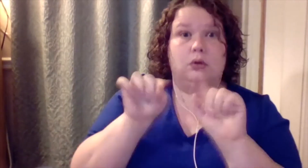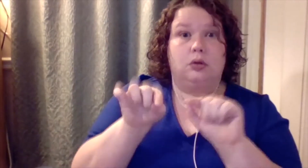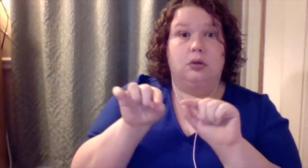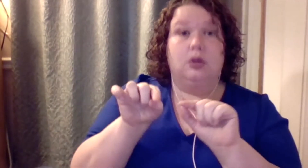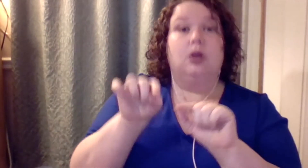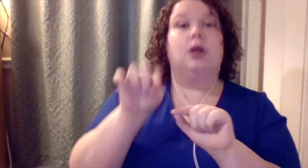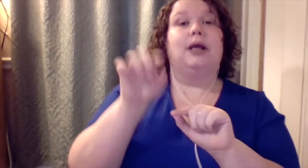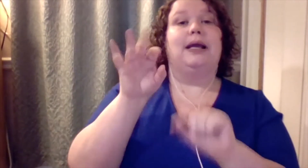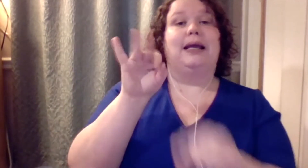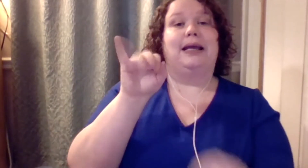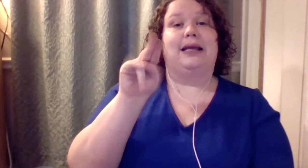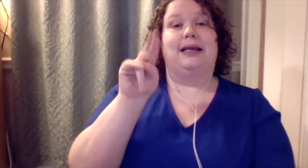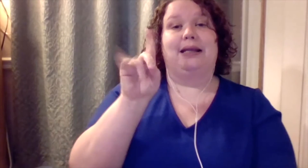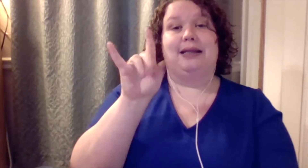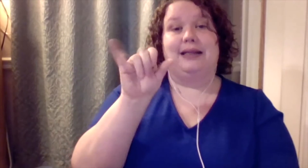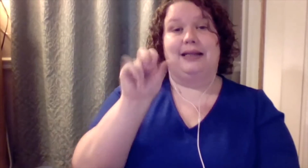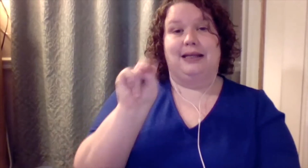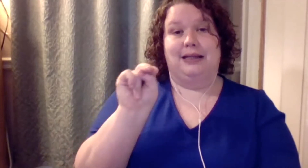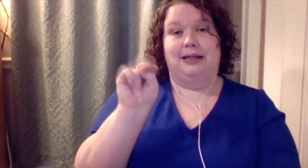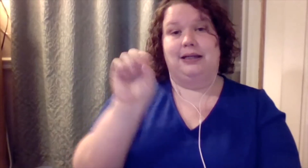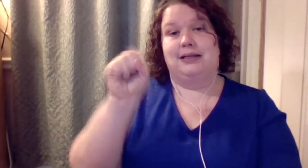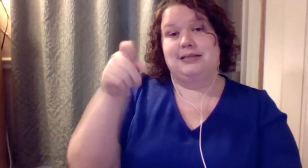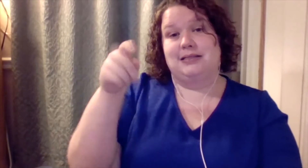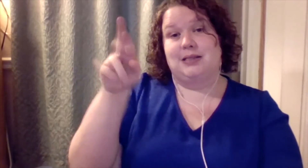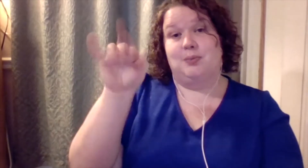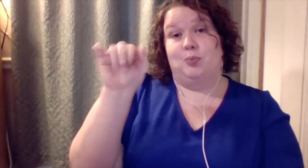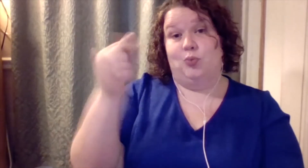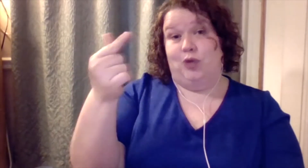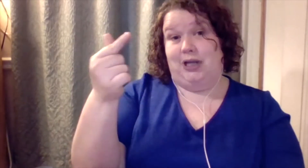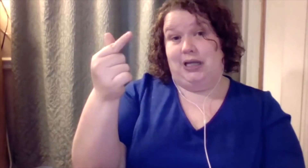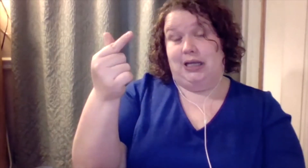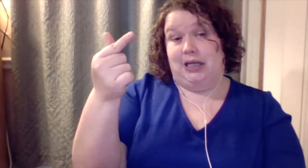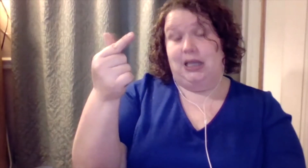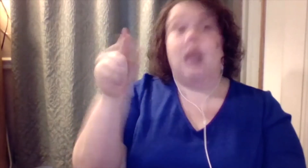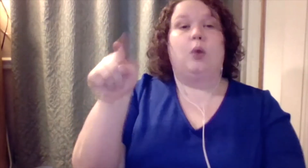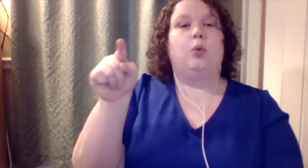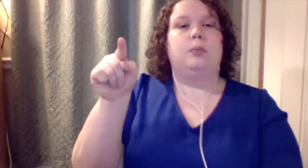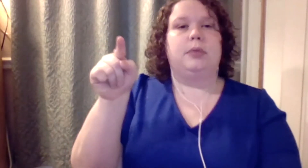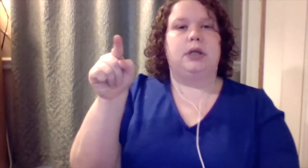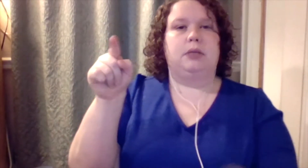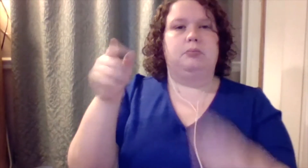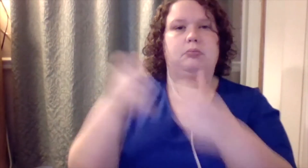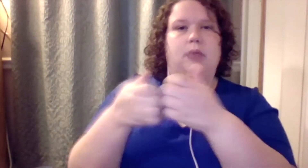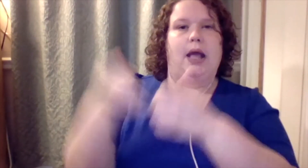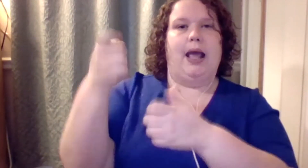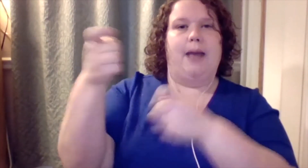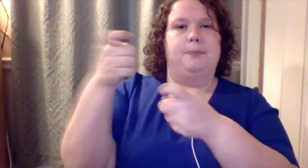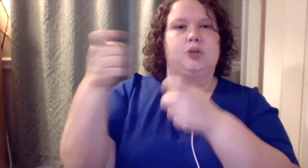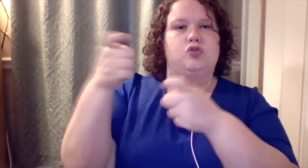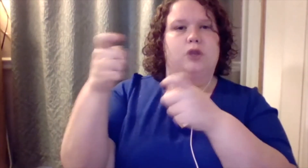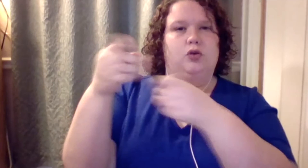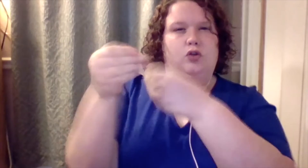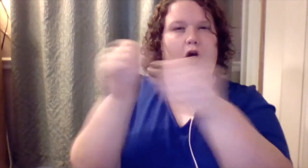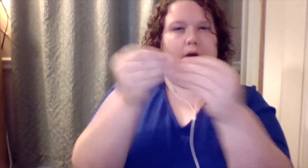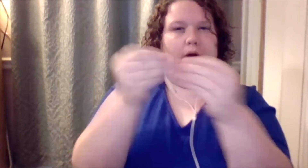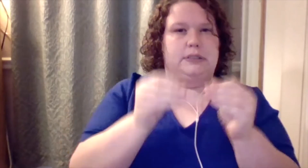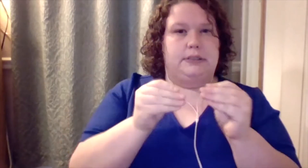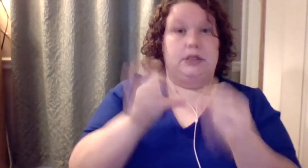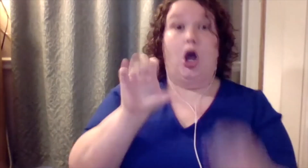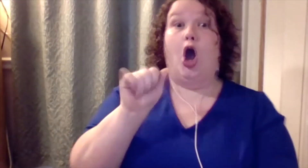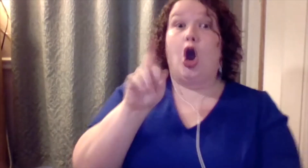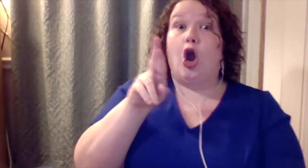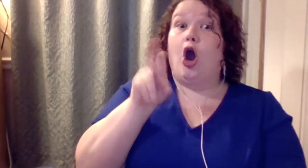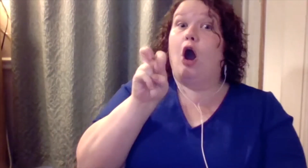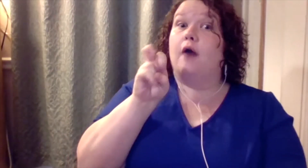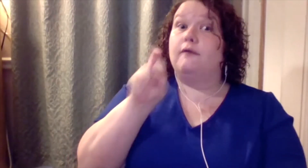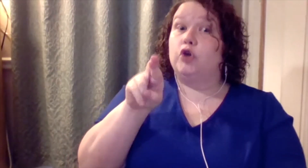offices. And so there is no removing of Carver ever. Not happening.